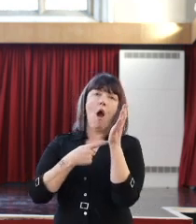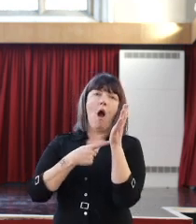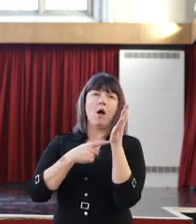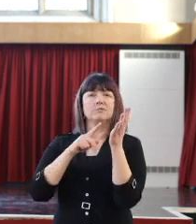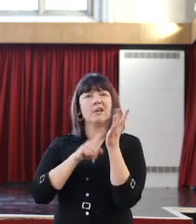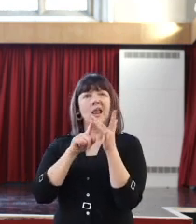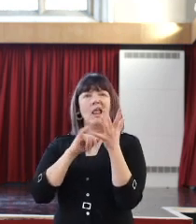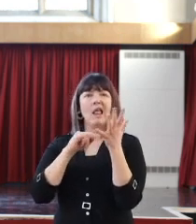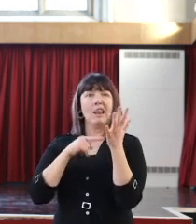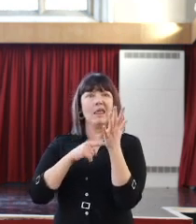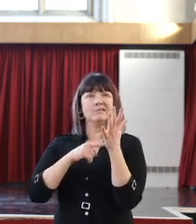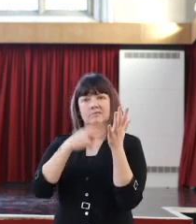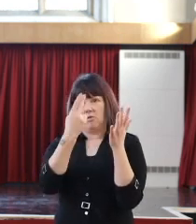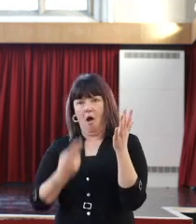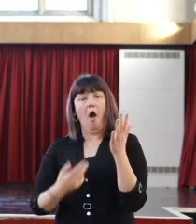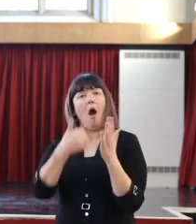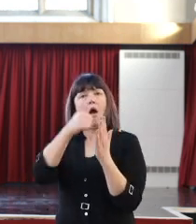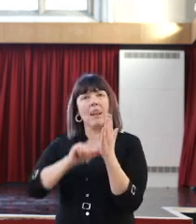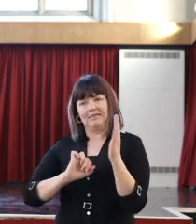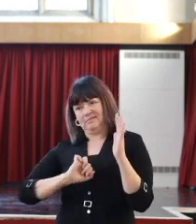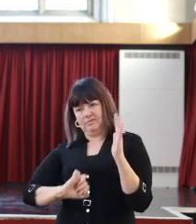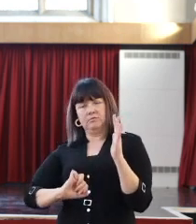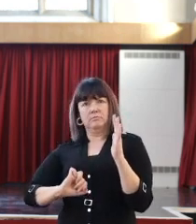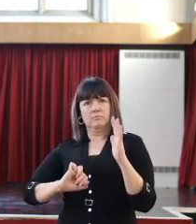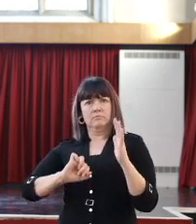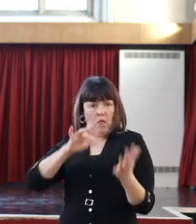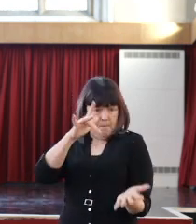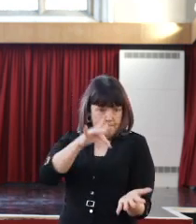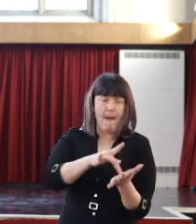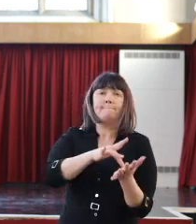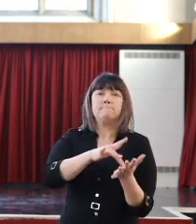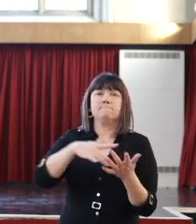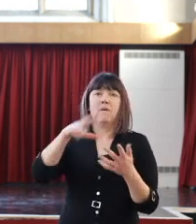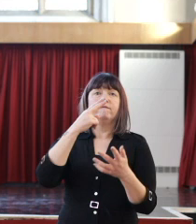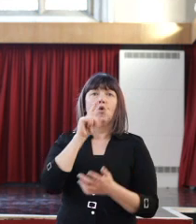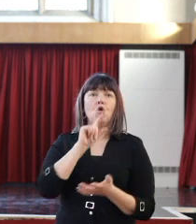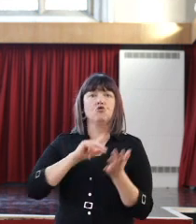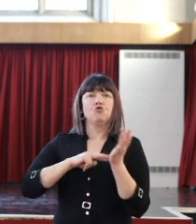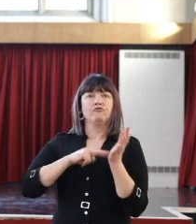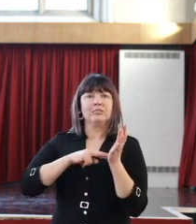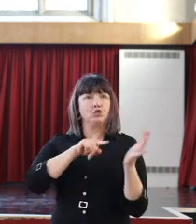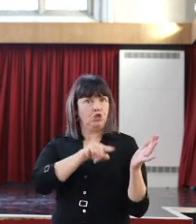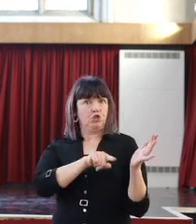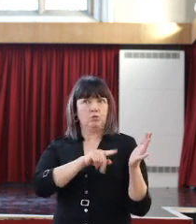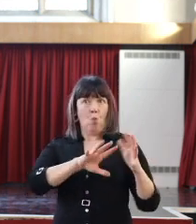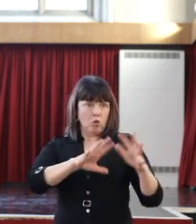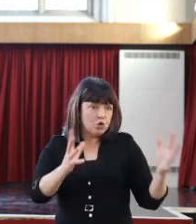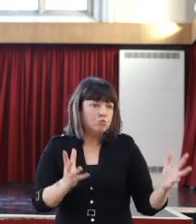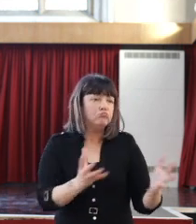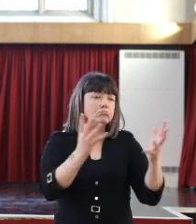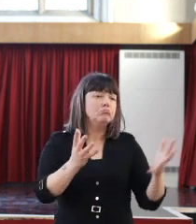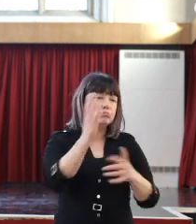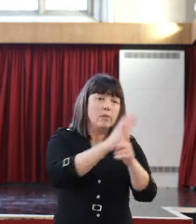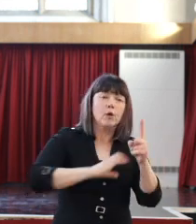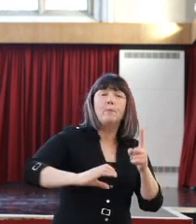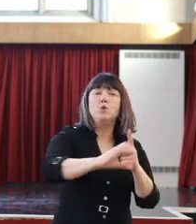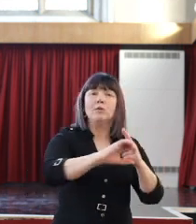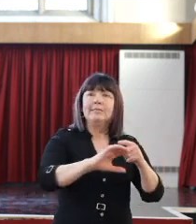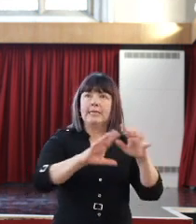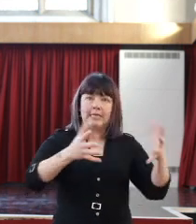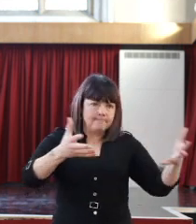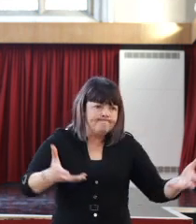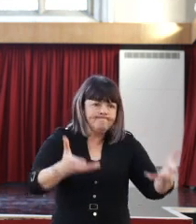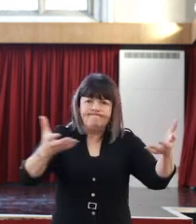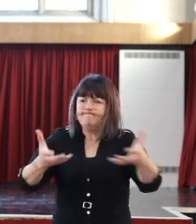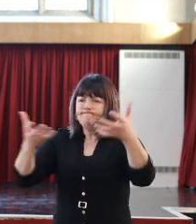and creativity in Norwich, and it is our mission to raise up and celebrate the incredible talent we have here locally while doing what we do